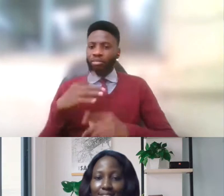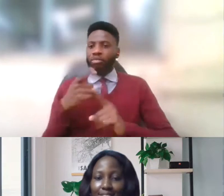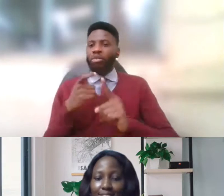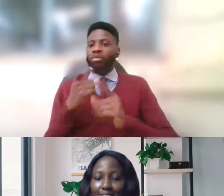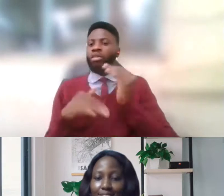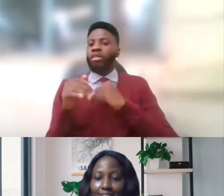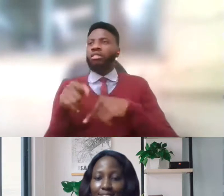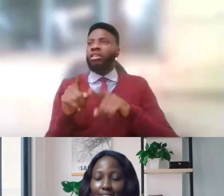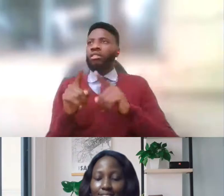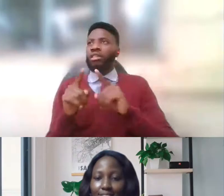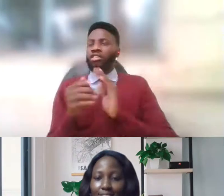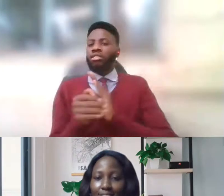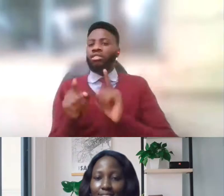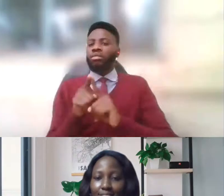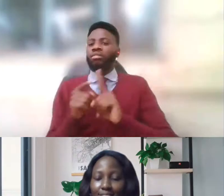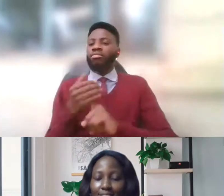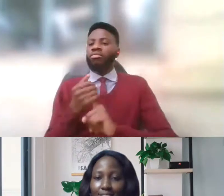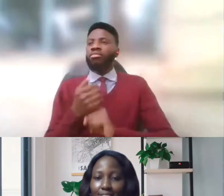So that level of